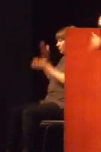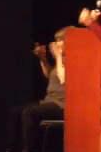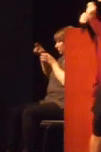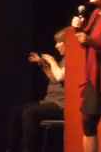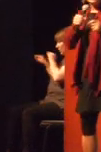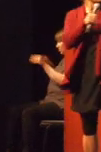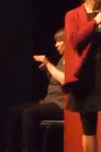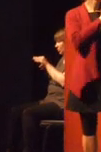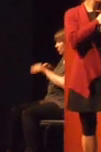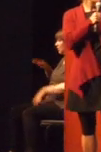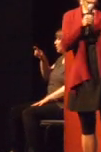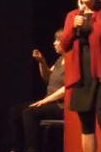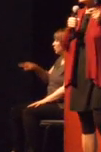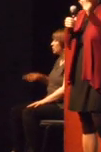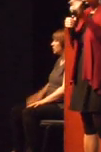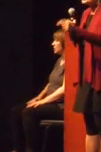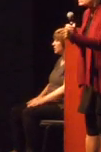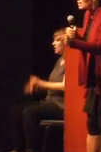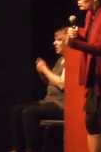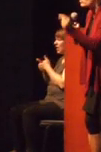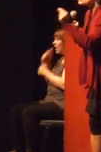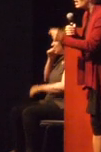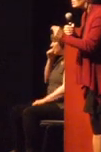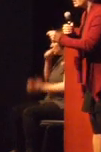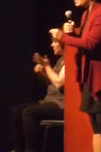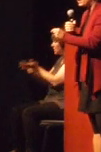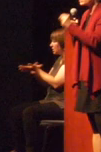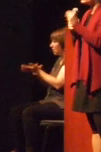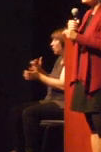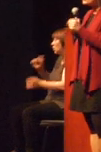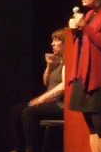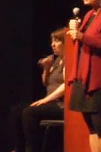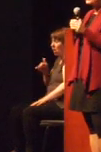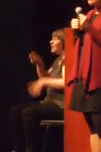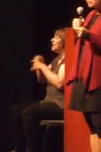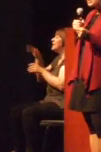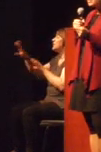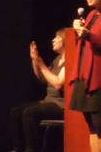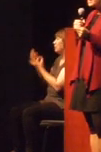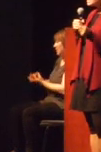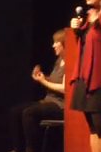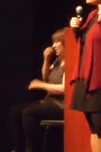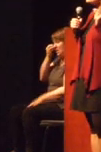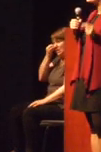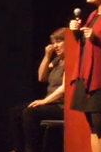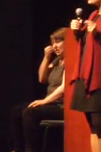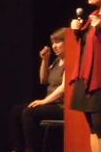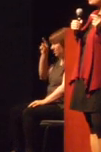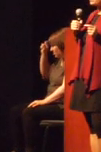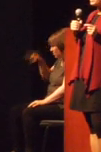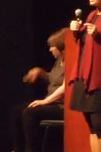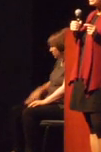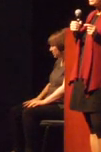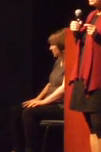movement. The question is, how was race talked about or not talked about in your family of origin? Are there any questions